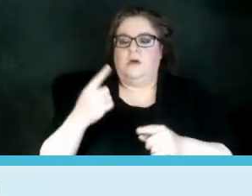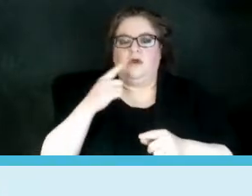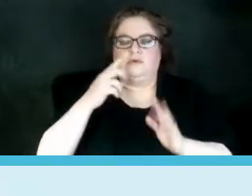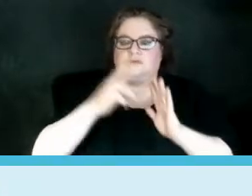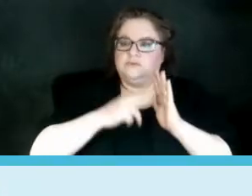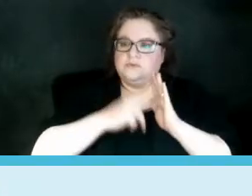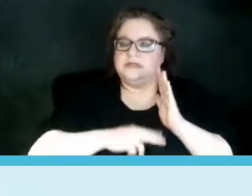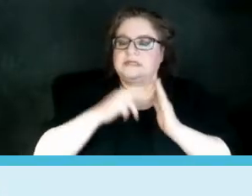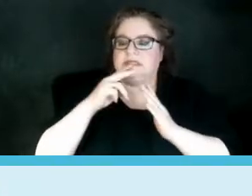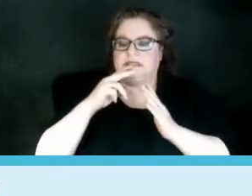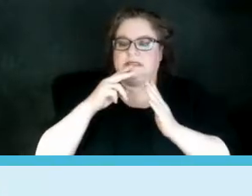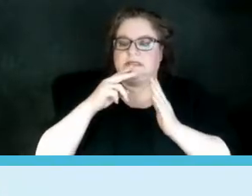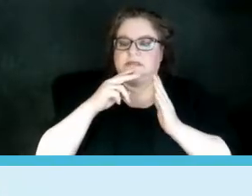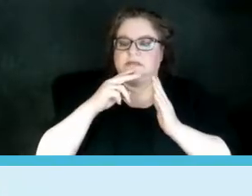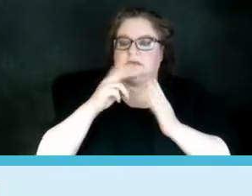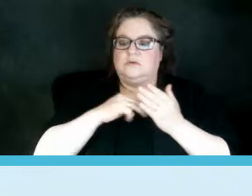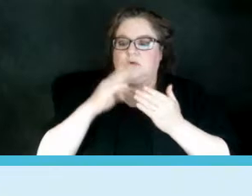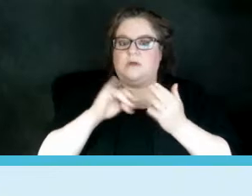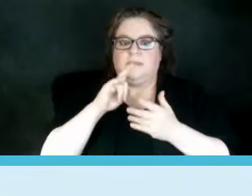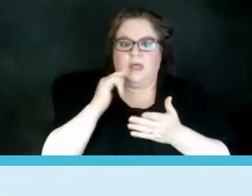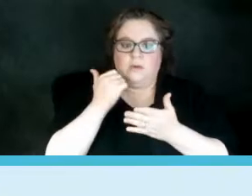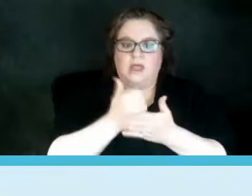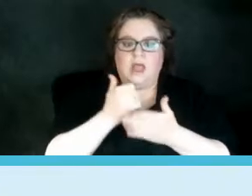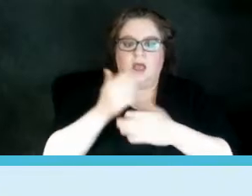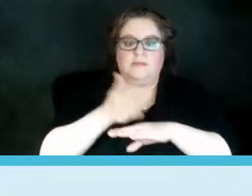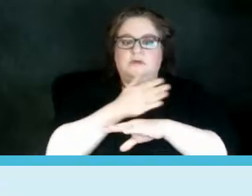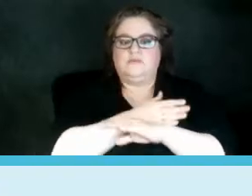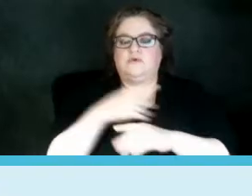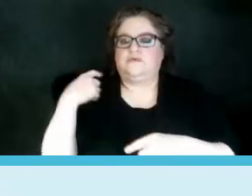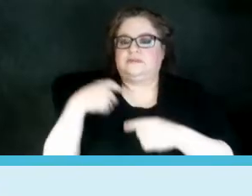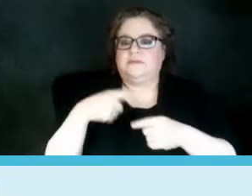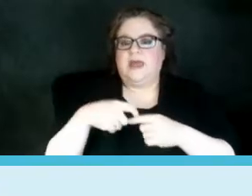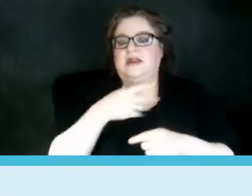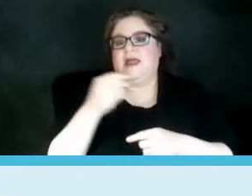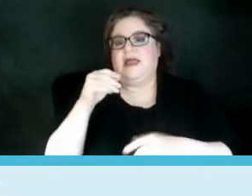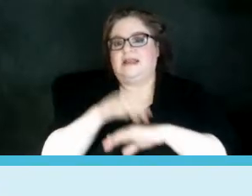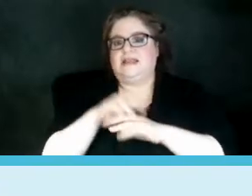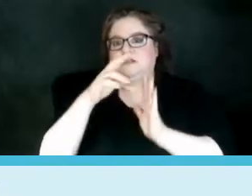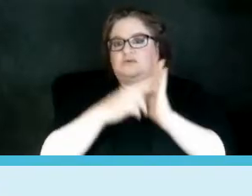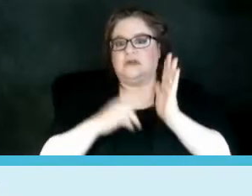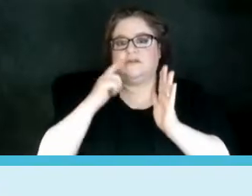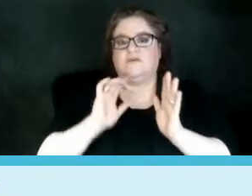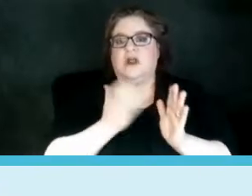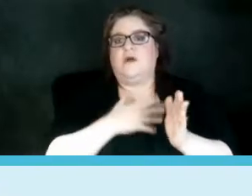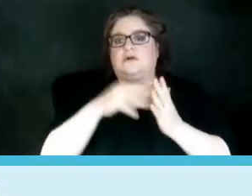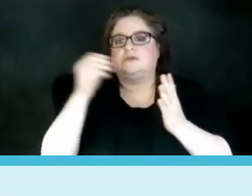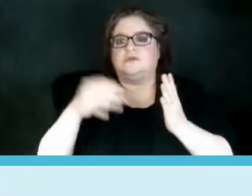program that will be help improve Spanish and English reading for our students,